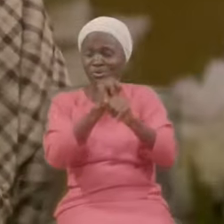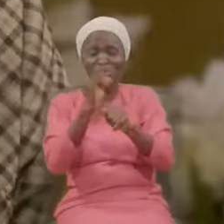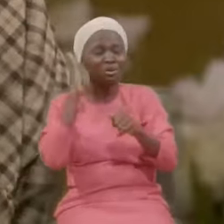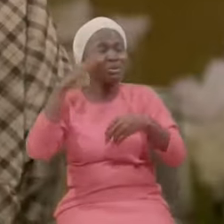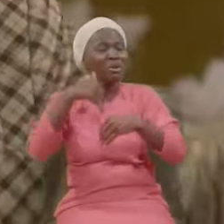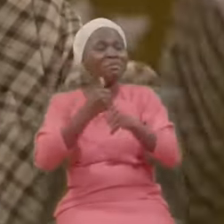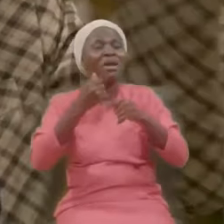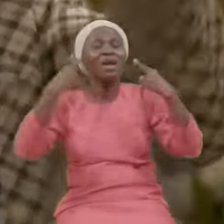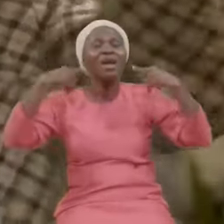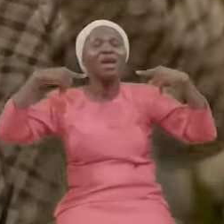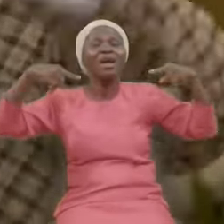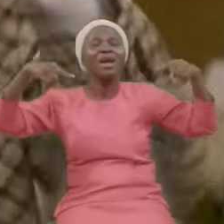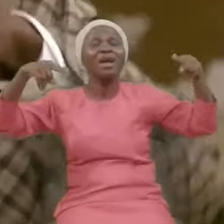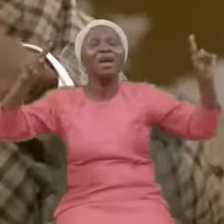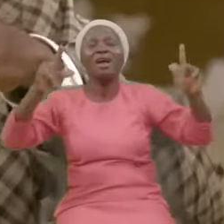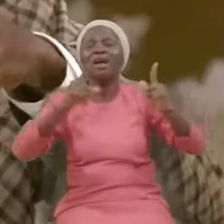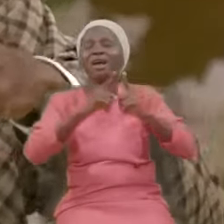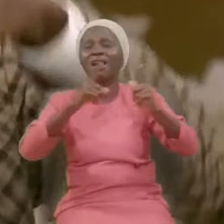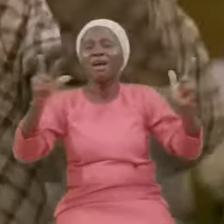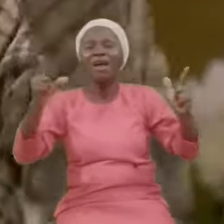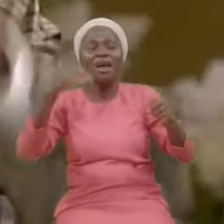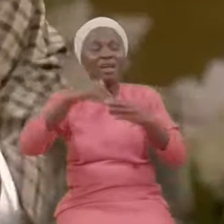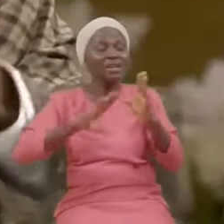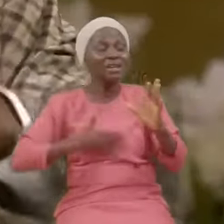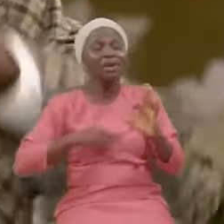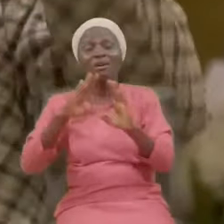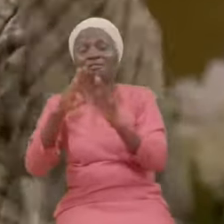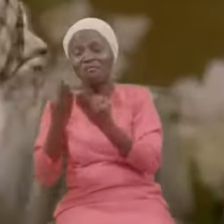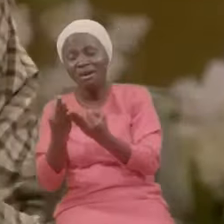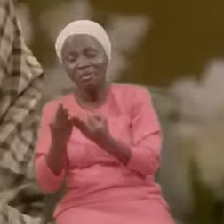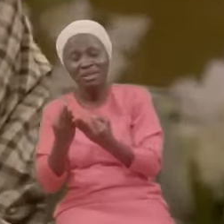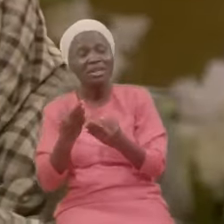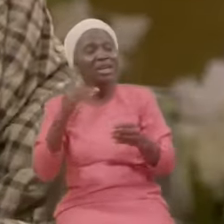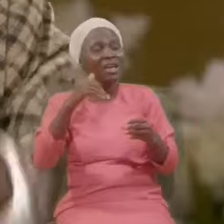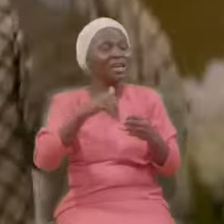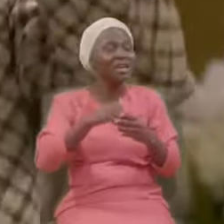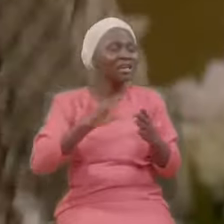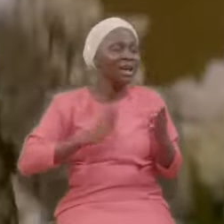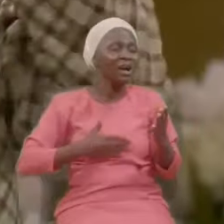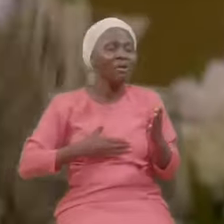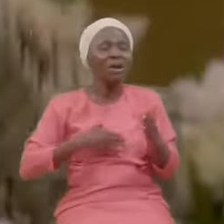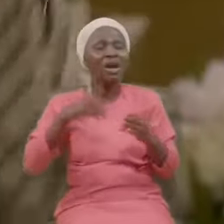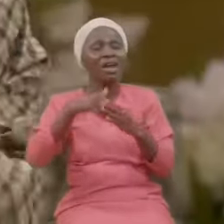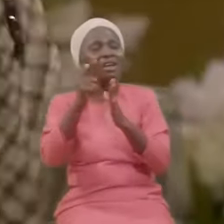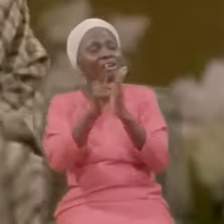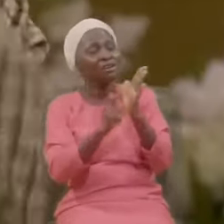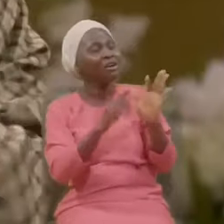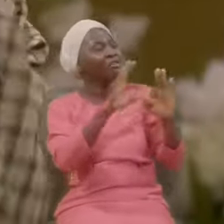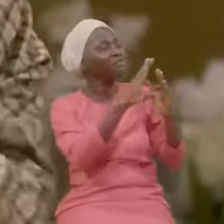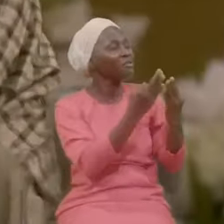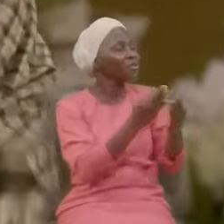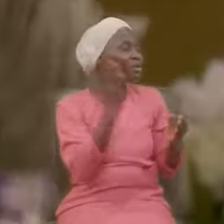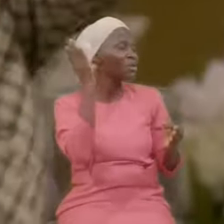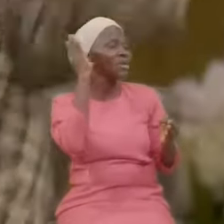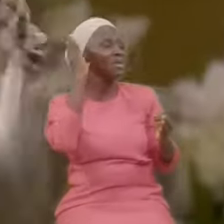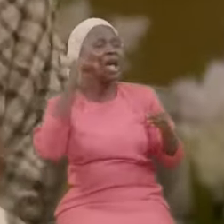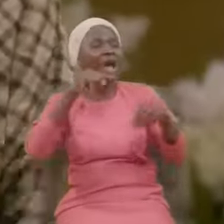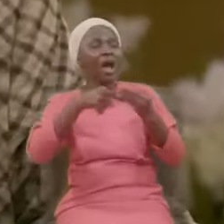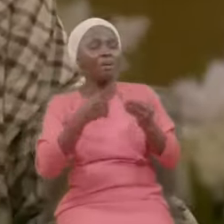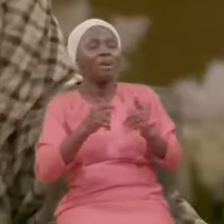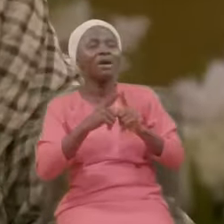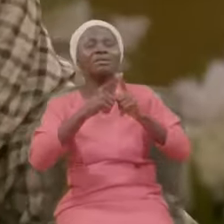go, this in our family circle, our in-laws, our extended family, they will hear the loud noise of our miracles